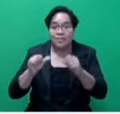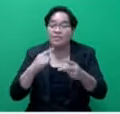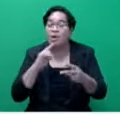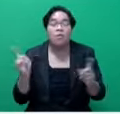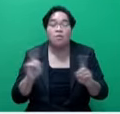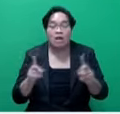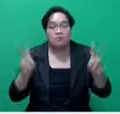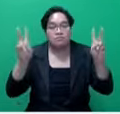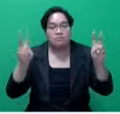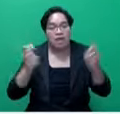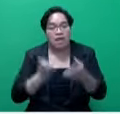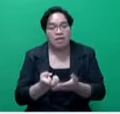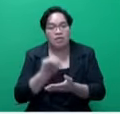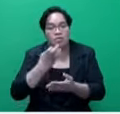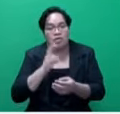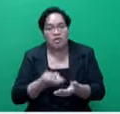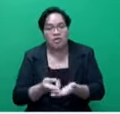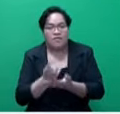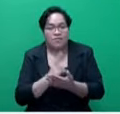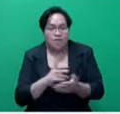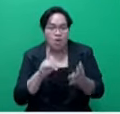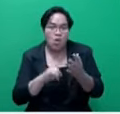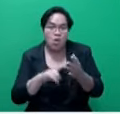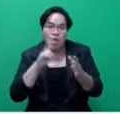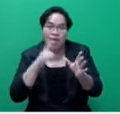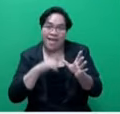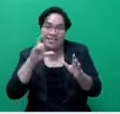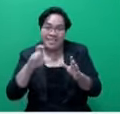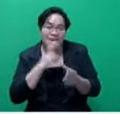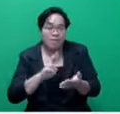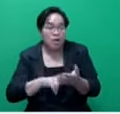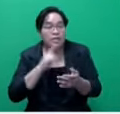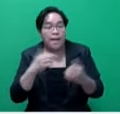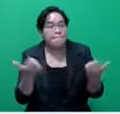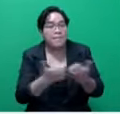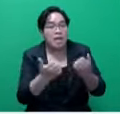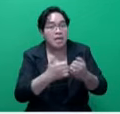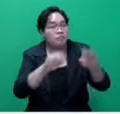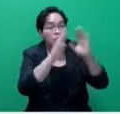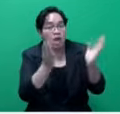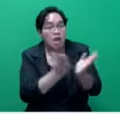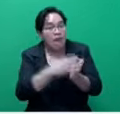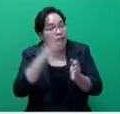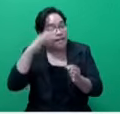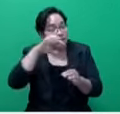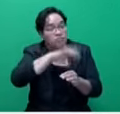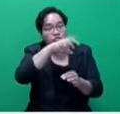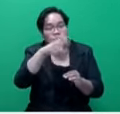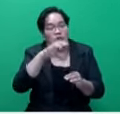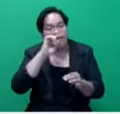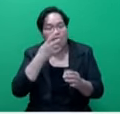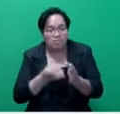recovery. The OECD report states that many economies will not recover their 2019 output